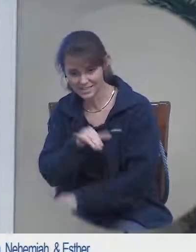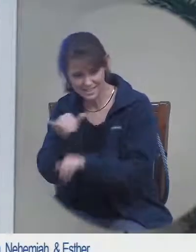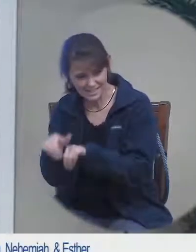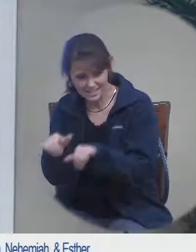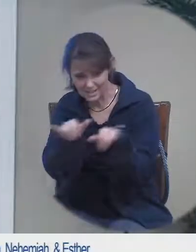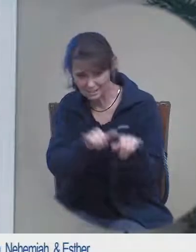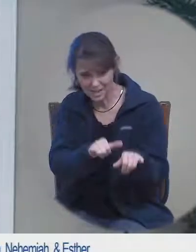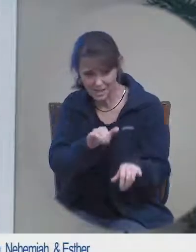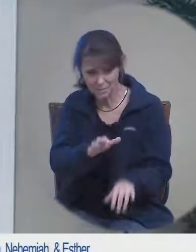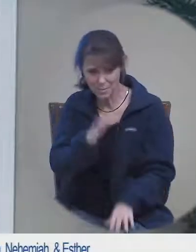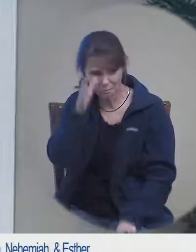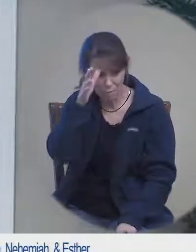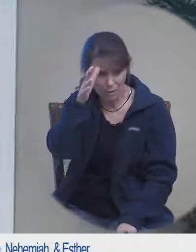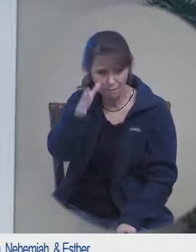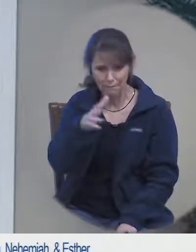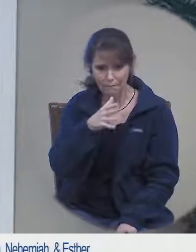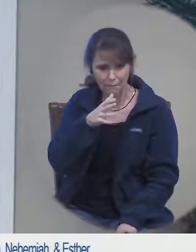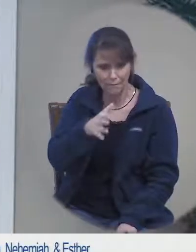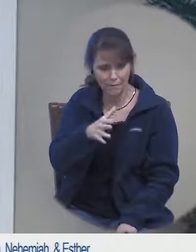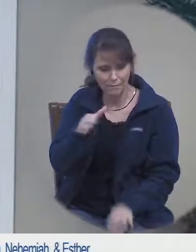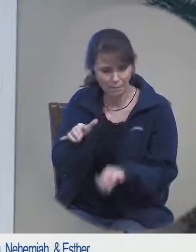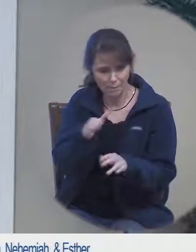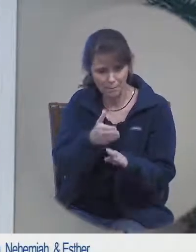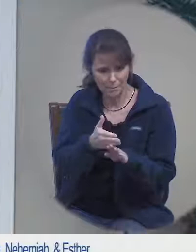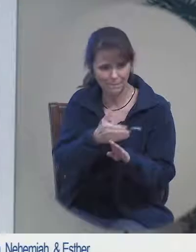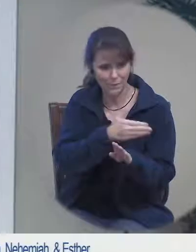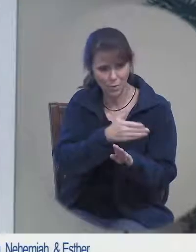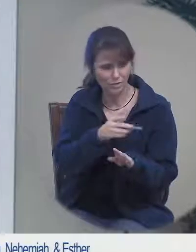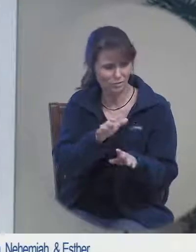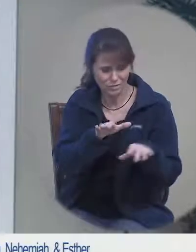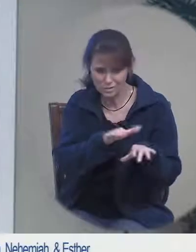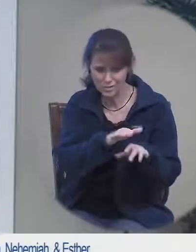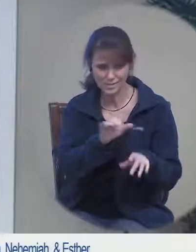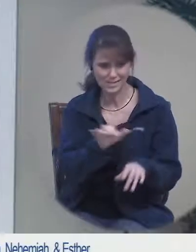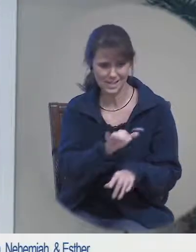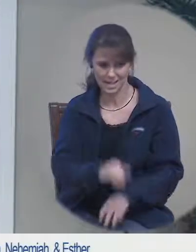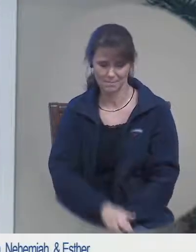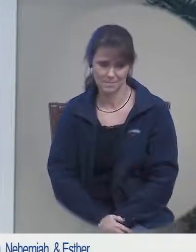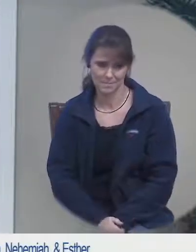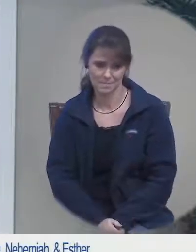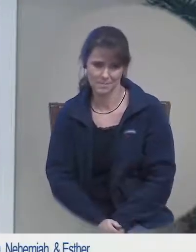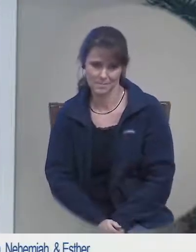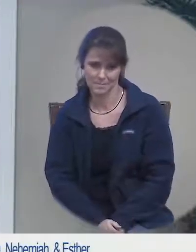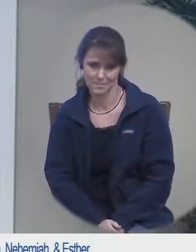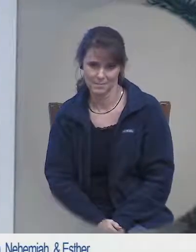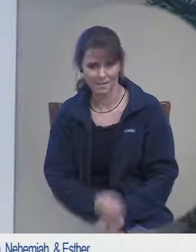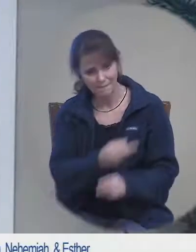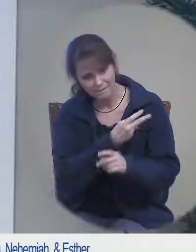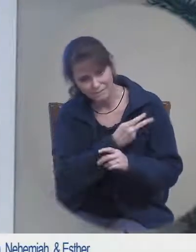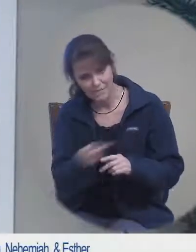place, failing to honor God and to respect what he has called for us.